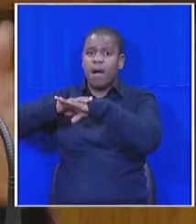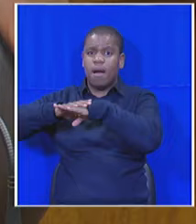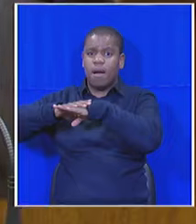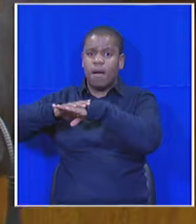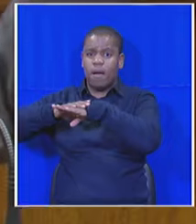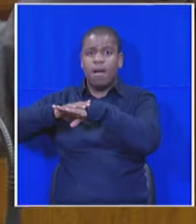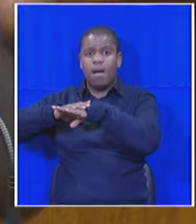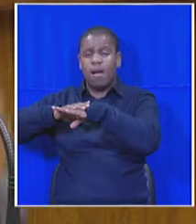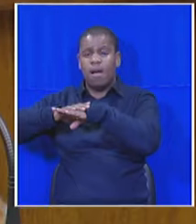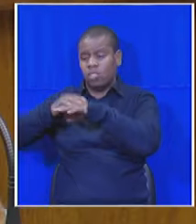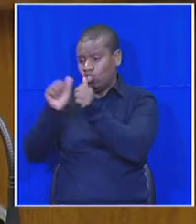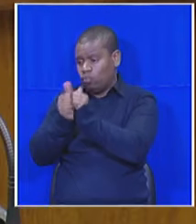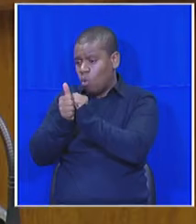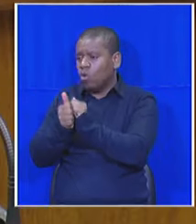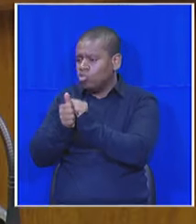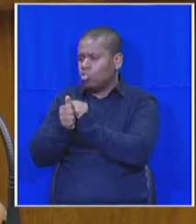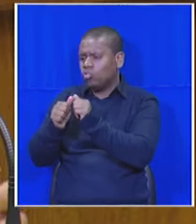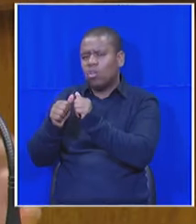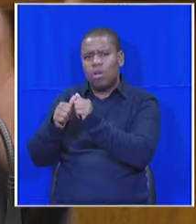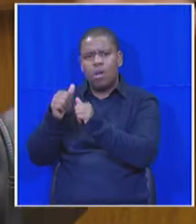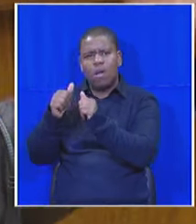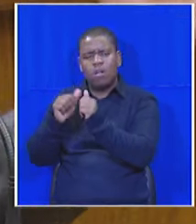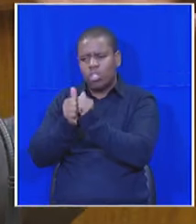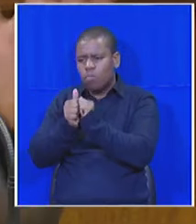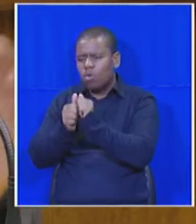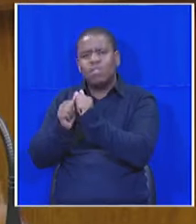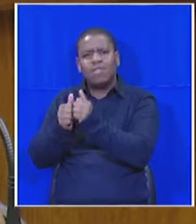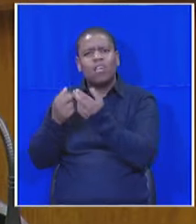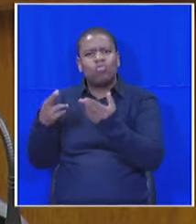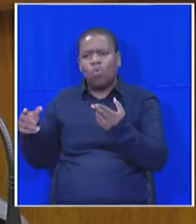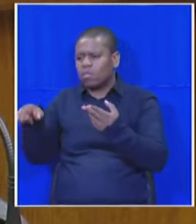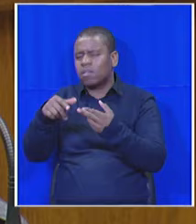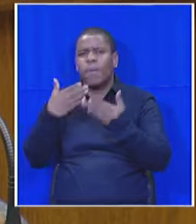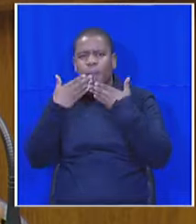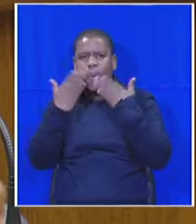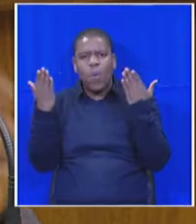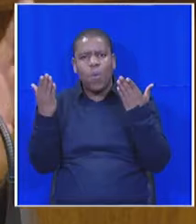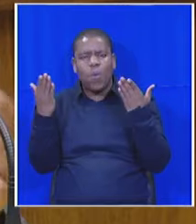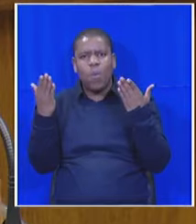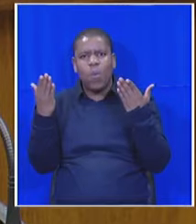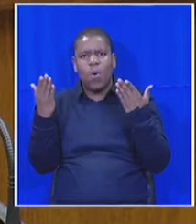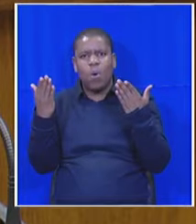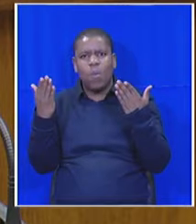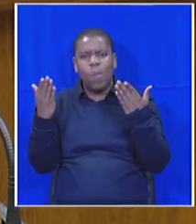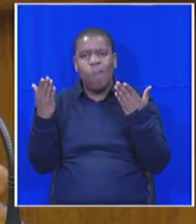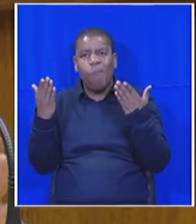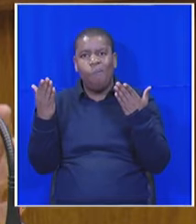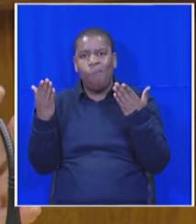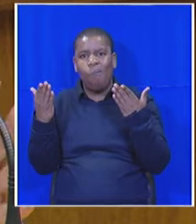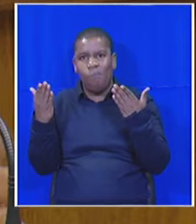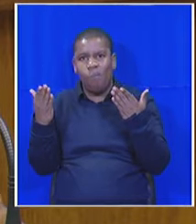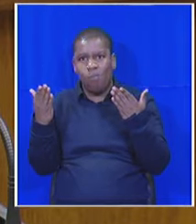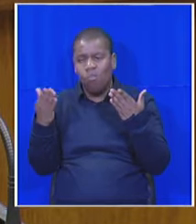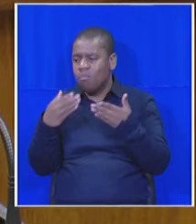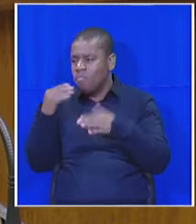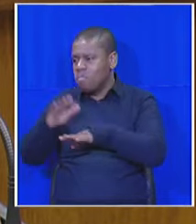abuse, high unemployment rate, all clustered together. This is some of the reasons why our people are living